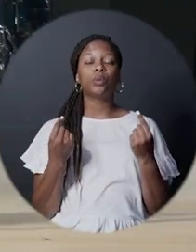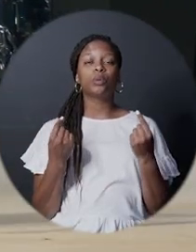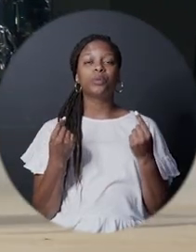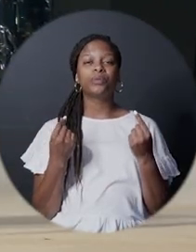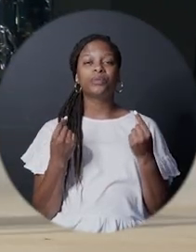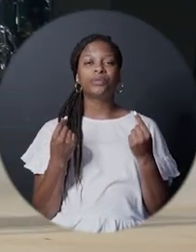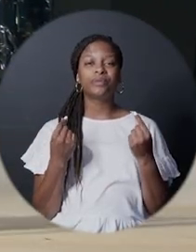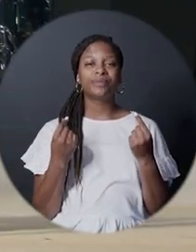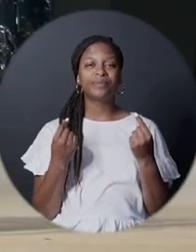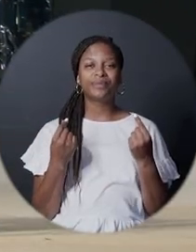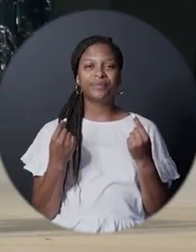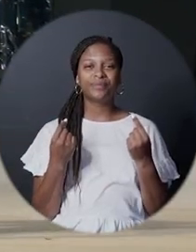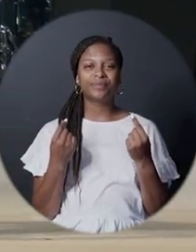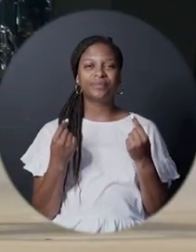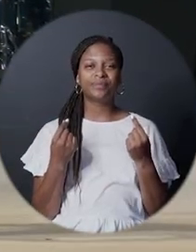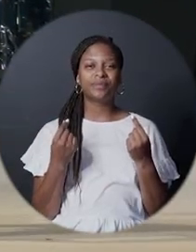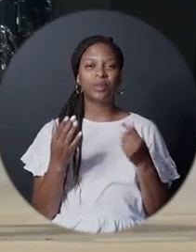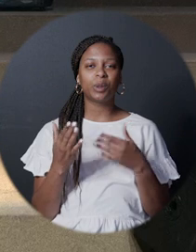What do you do?